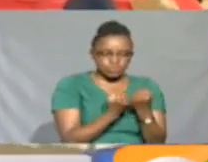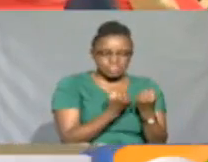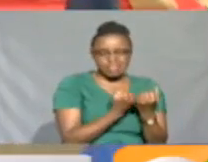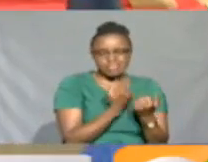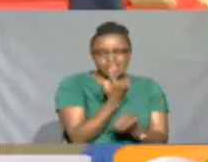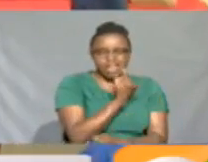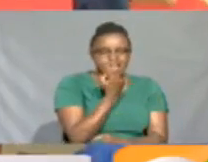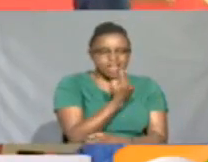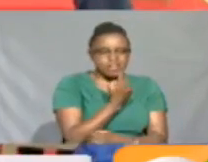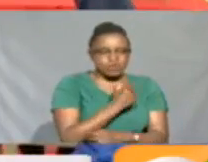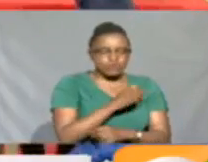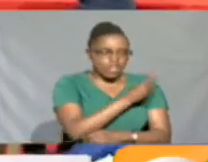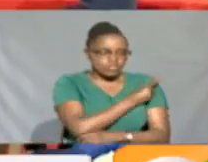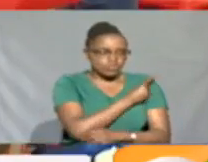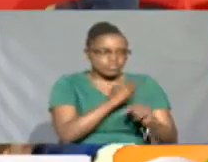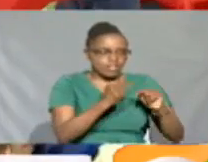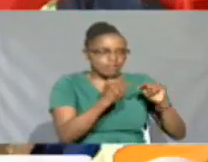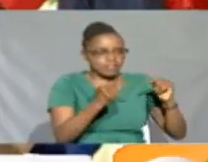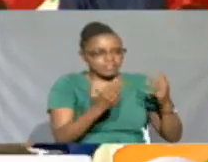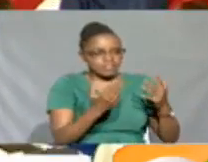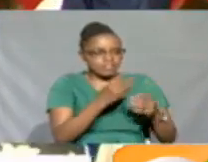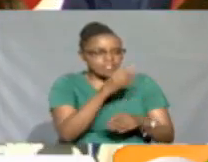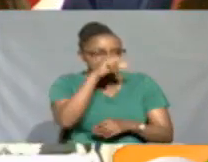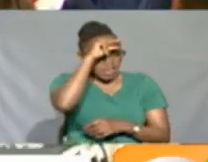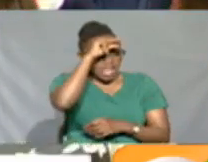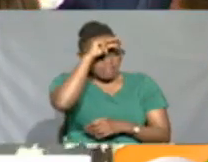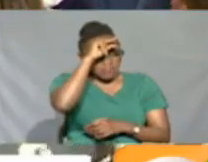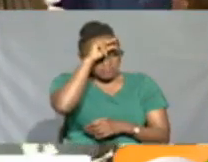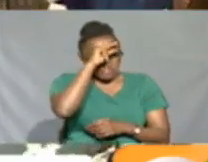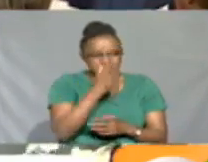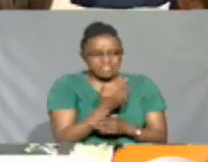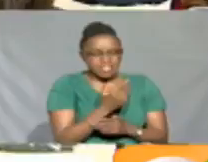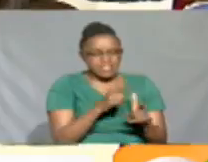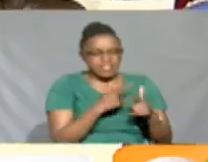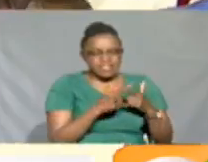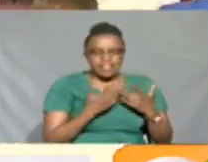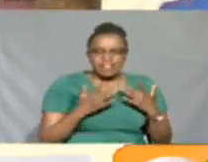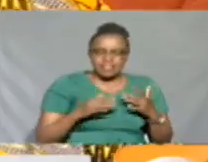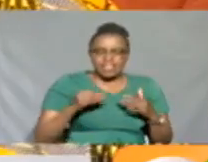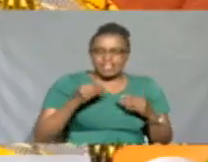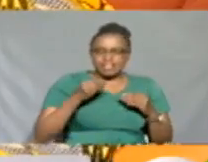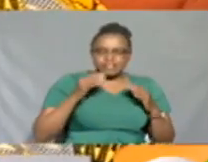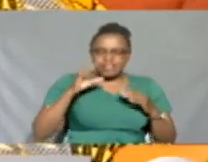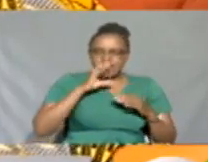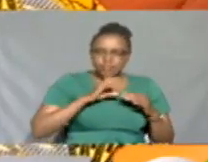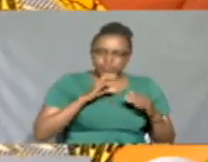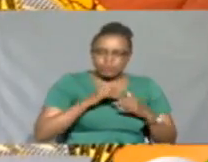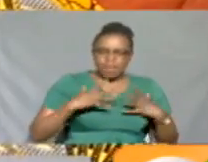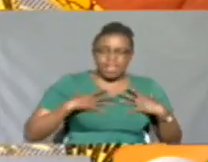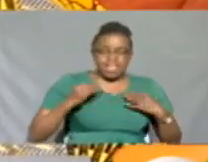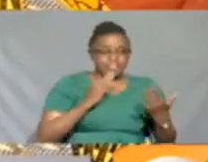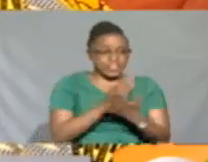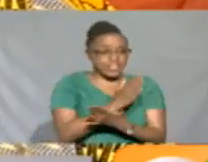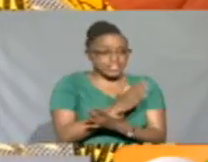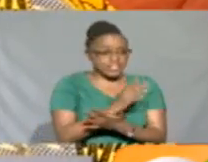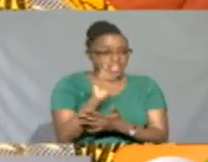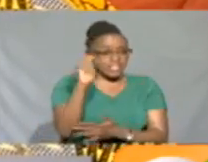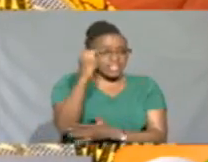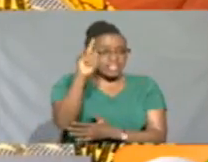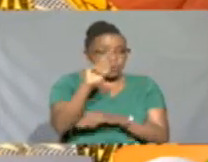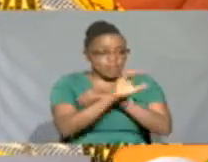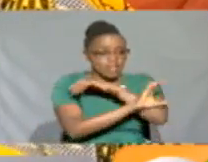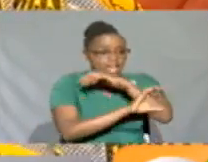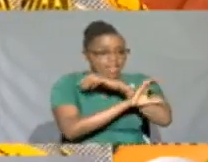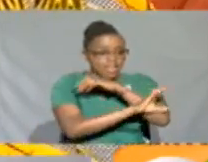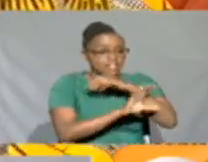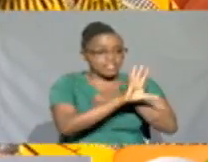the doctors versus the government versus, and then consumer health rights. Kenya. Okay. Kenya is one of the countries